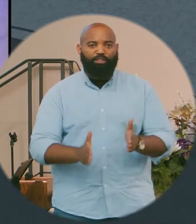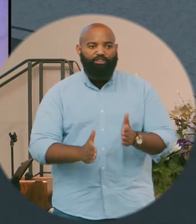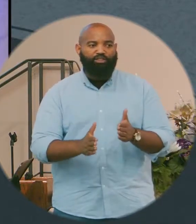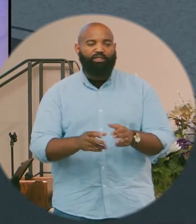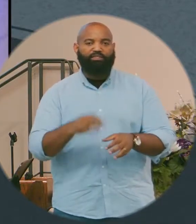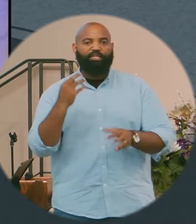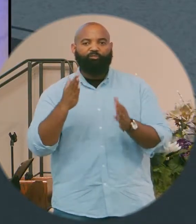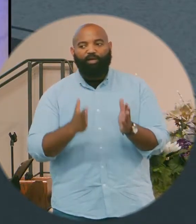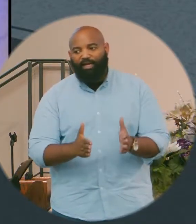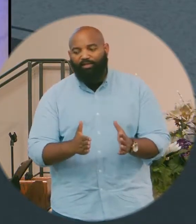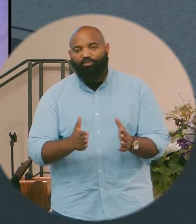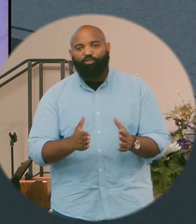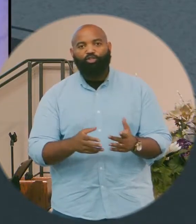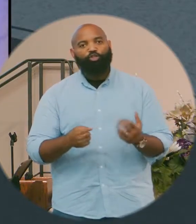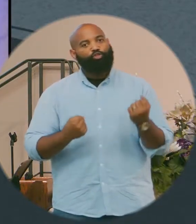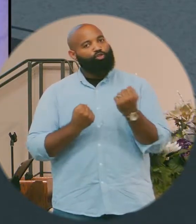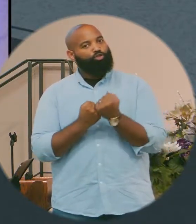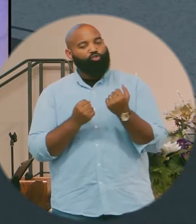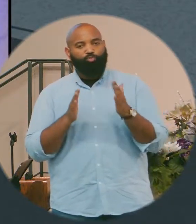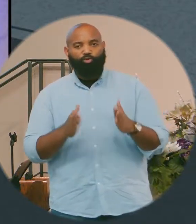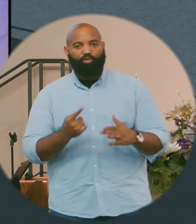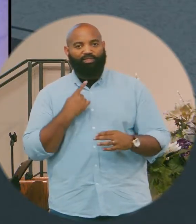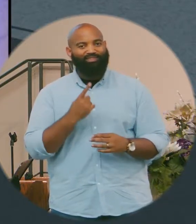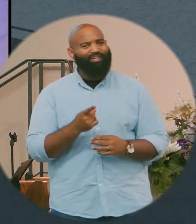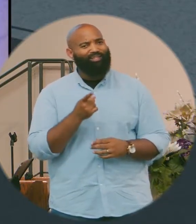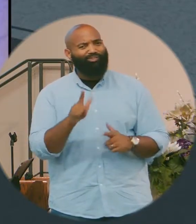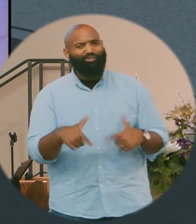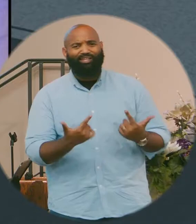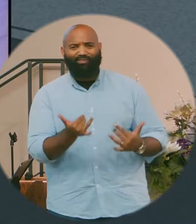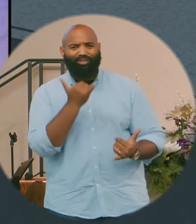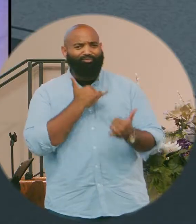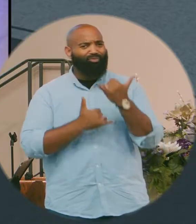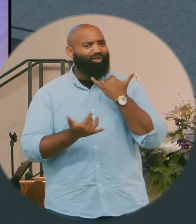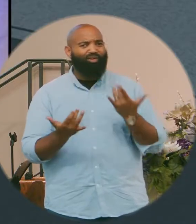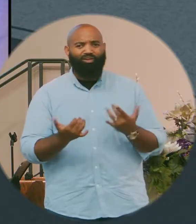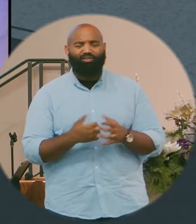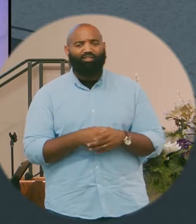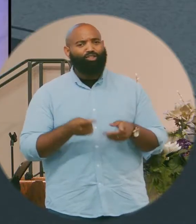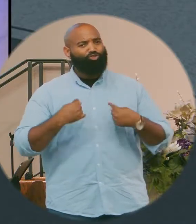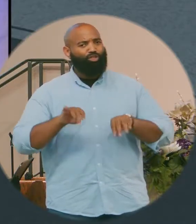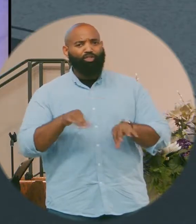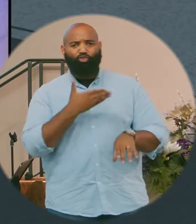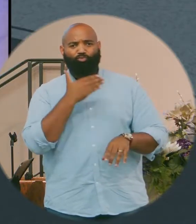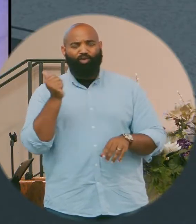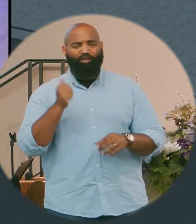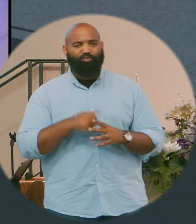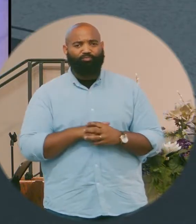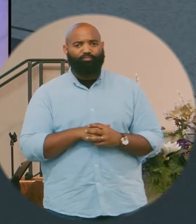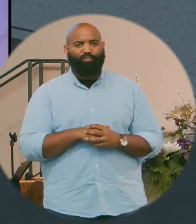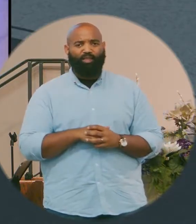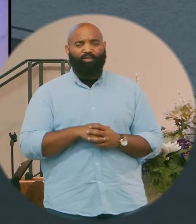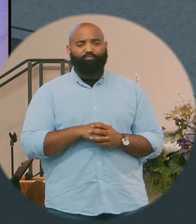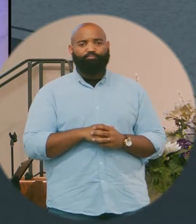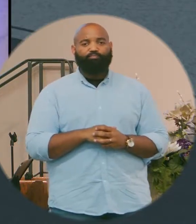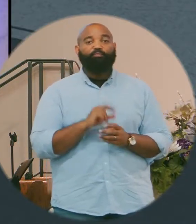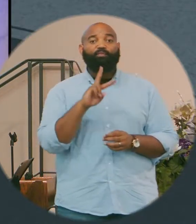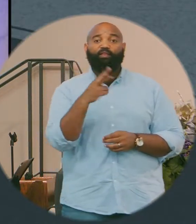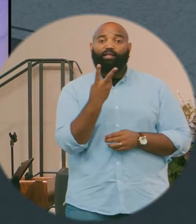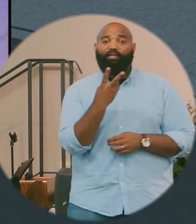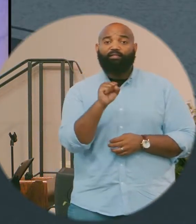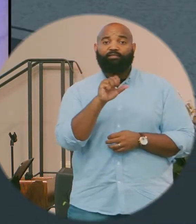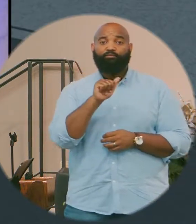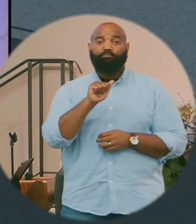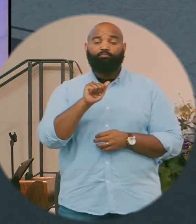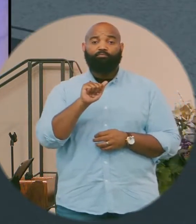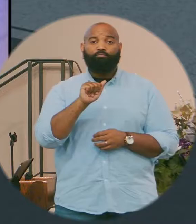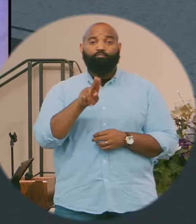And if we went over to 2 Samuel 12, please read that in your own time, because I love the Bible. It